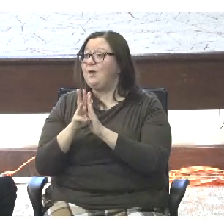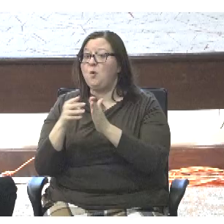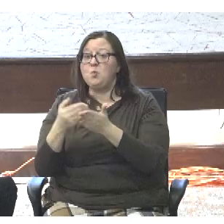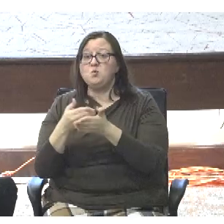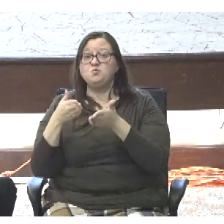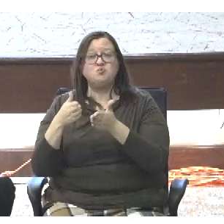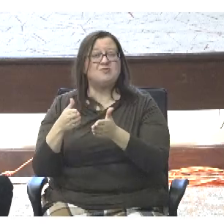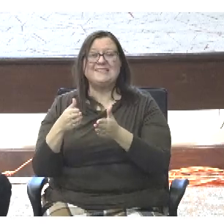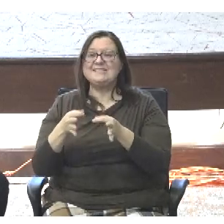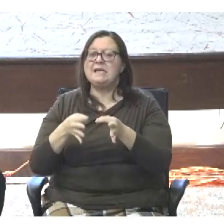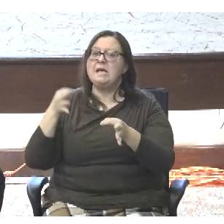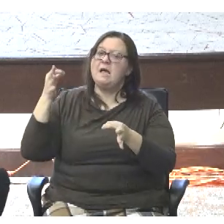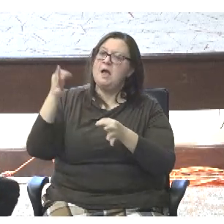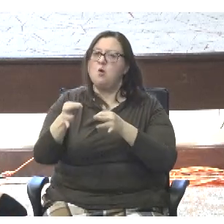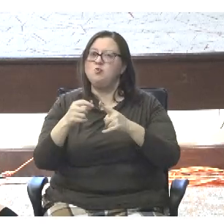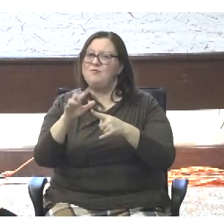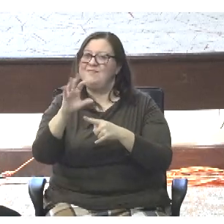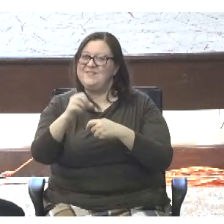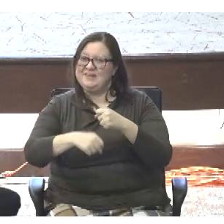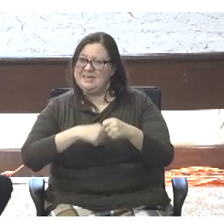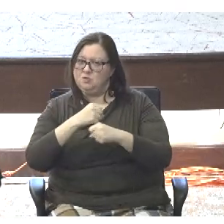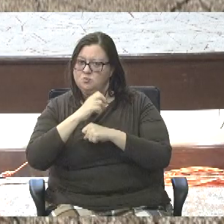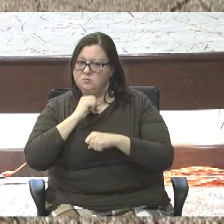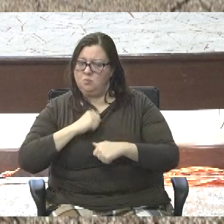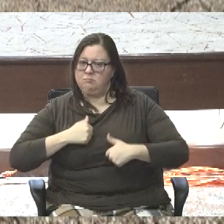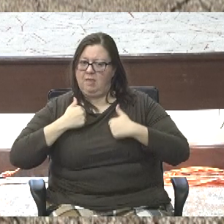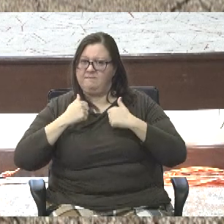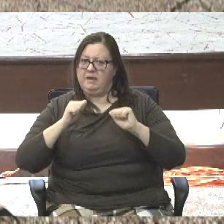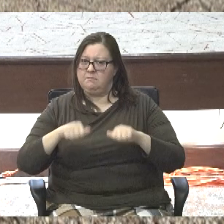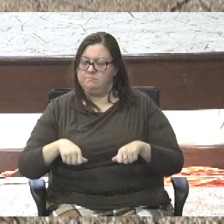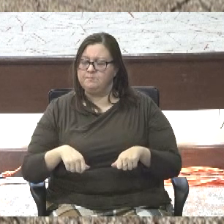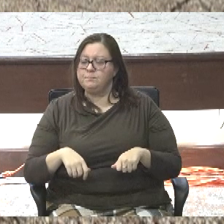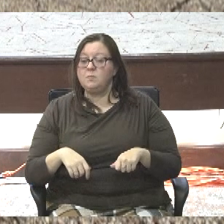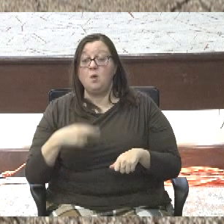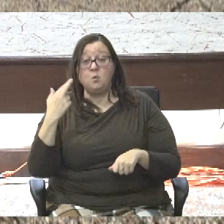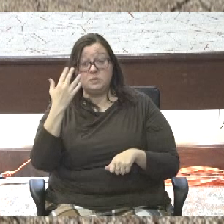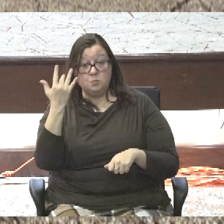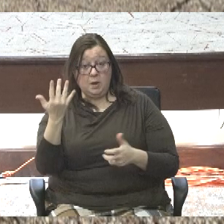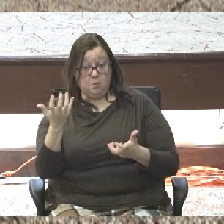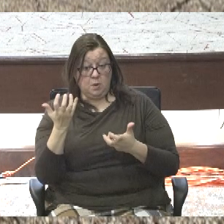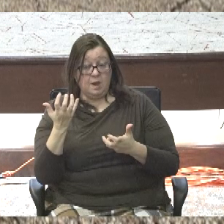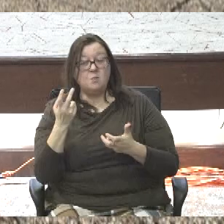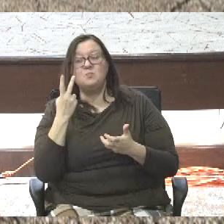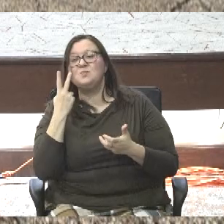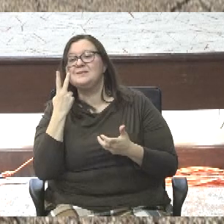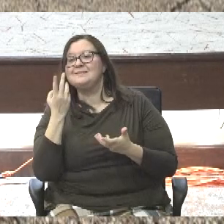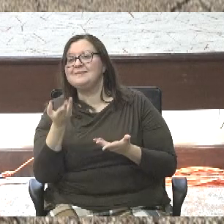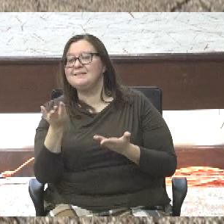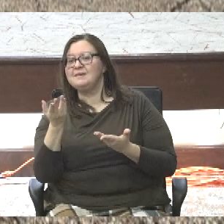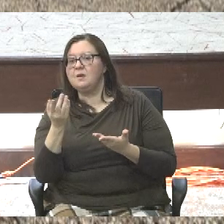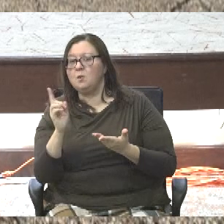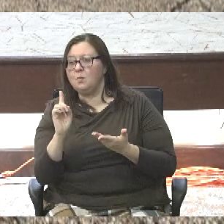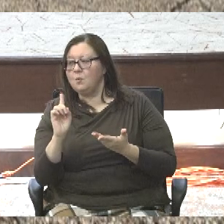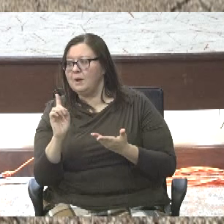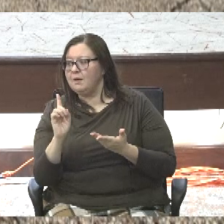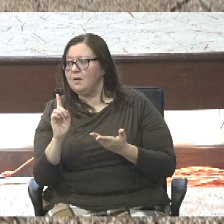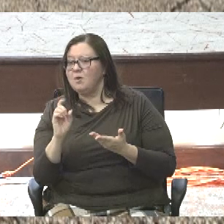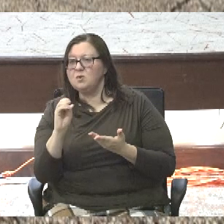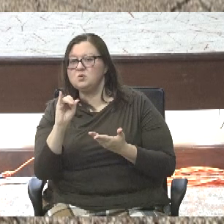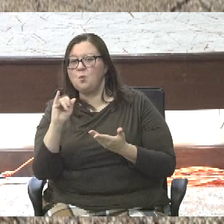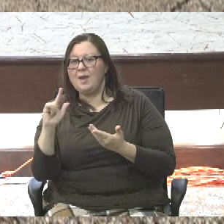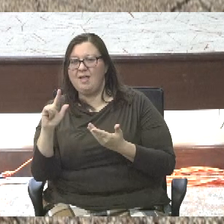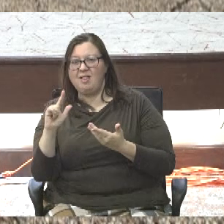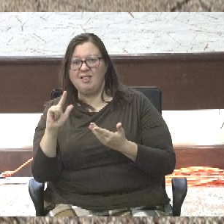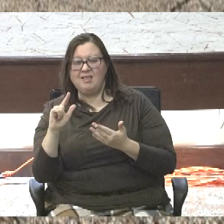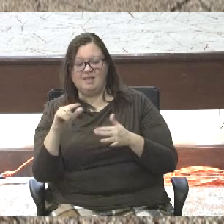to a 50-year life. And the reason that we want to do that is because you can see how where you have soil